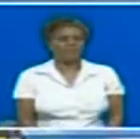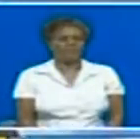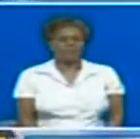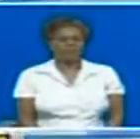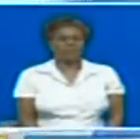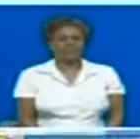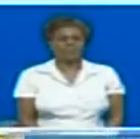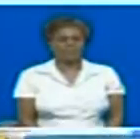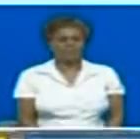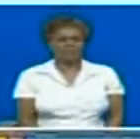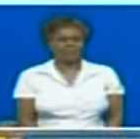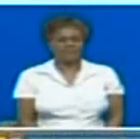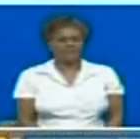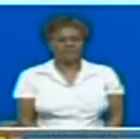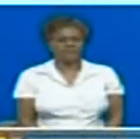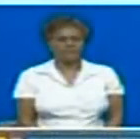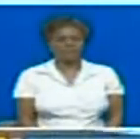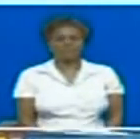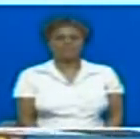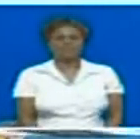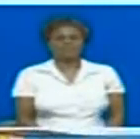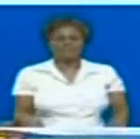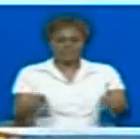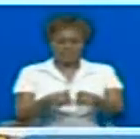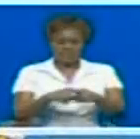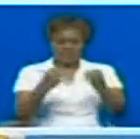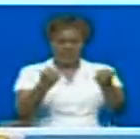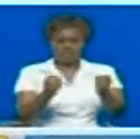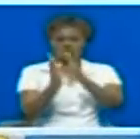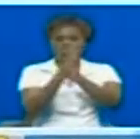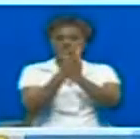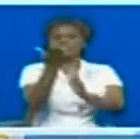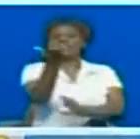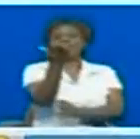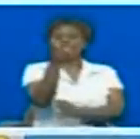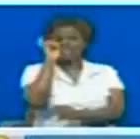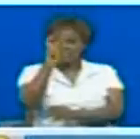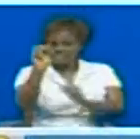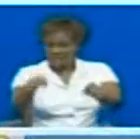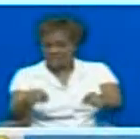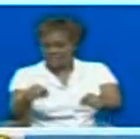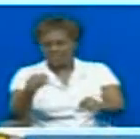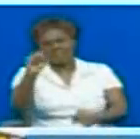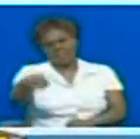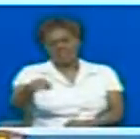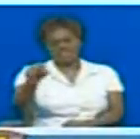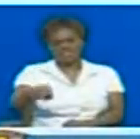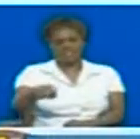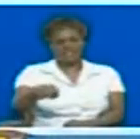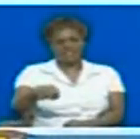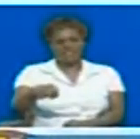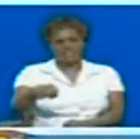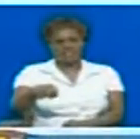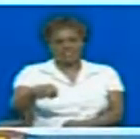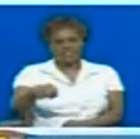having it. No, so you actually we've given you a very a hard one. There okay. It is. You can see it. Okay. Okay. Right. Fine. So you wanted to be a